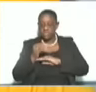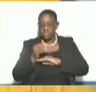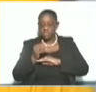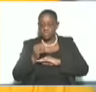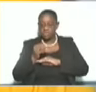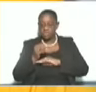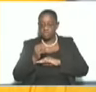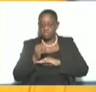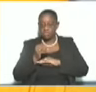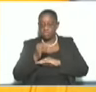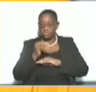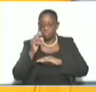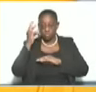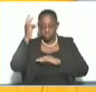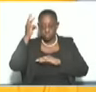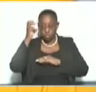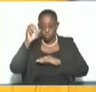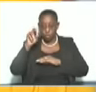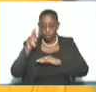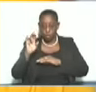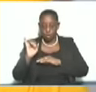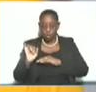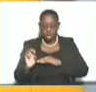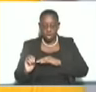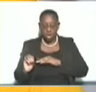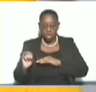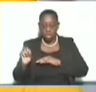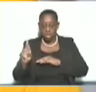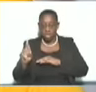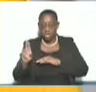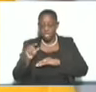Queens, the one out of USVI,